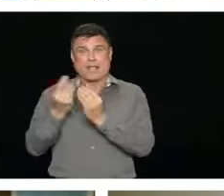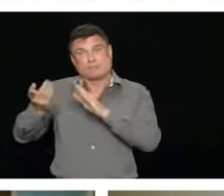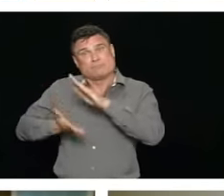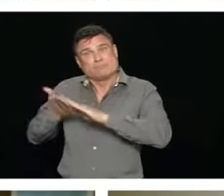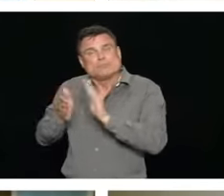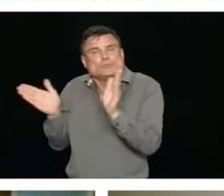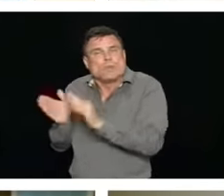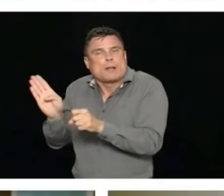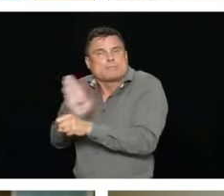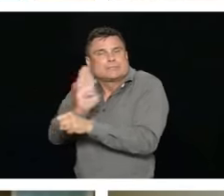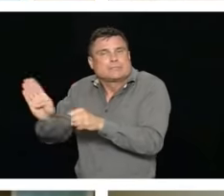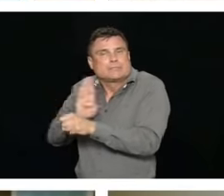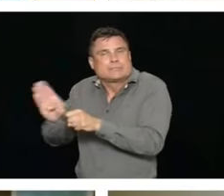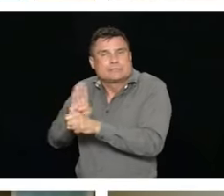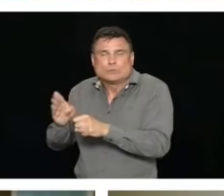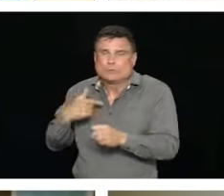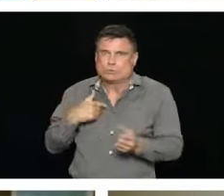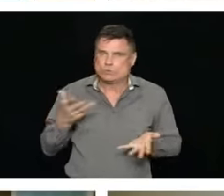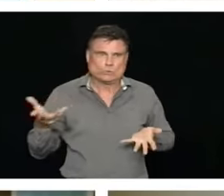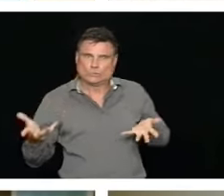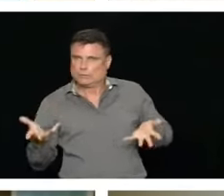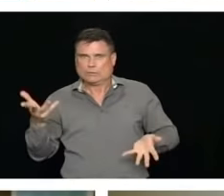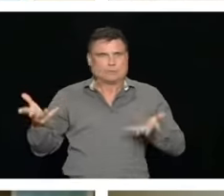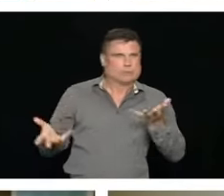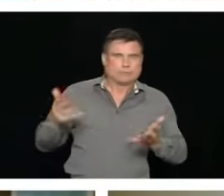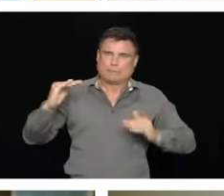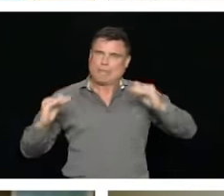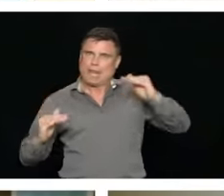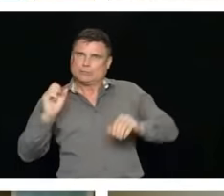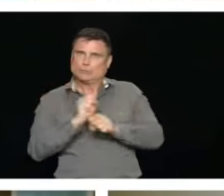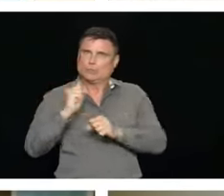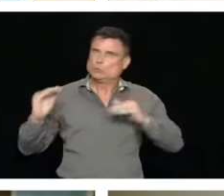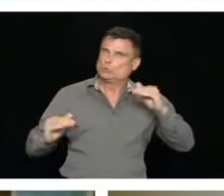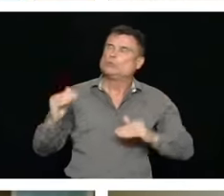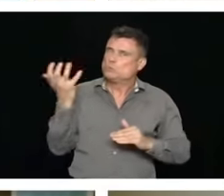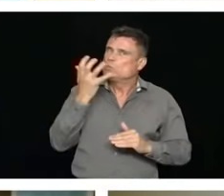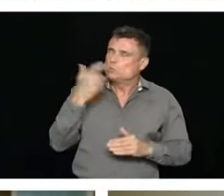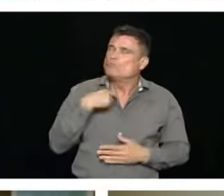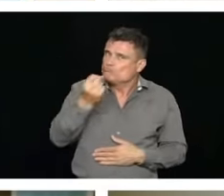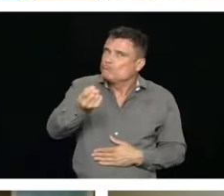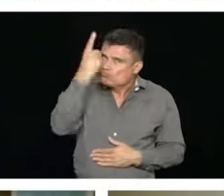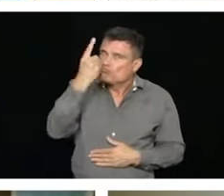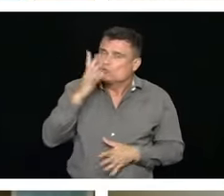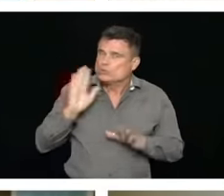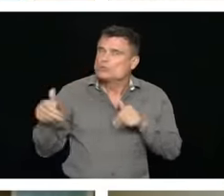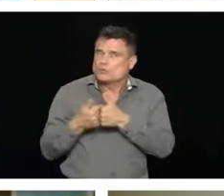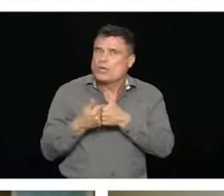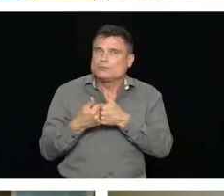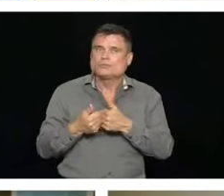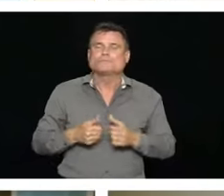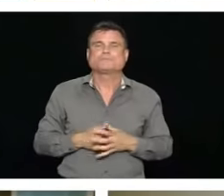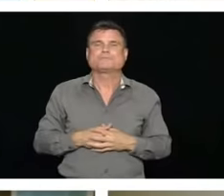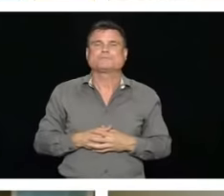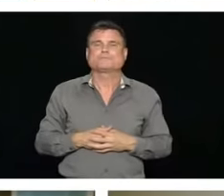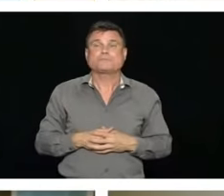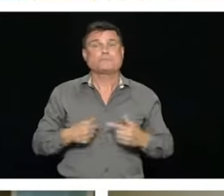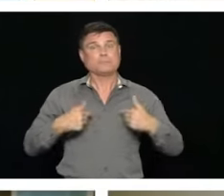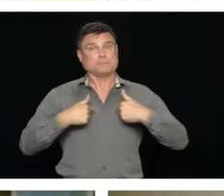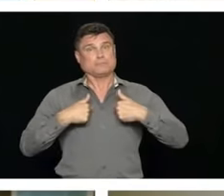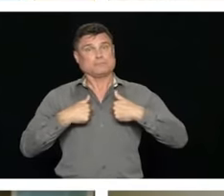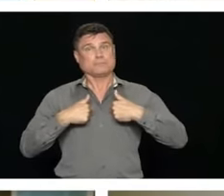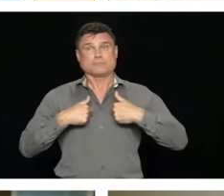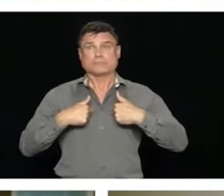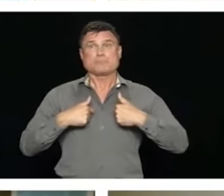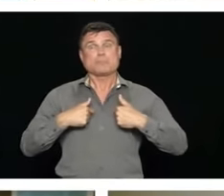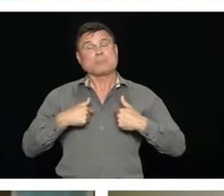to support our children's learning at home. And I don't say this to, you know, lay bare all my current struggles, but I say it